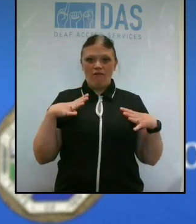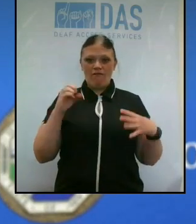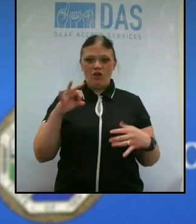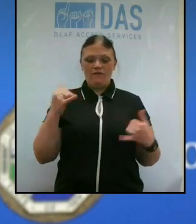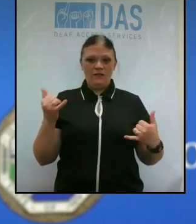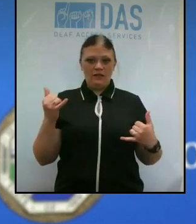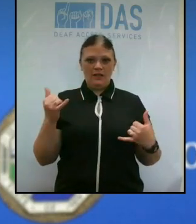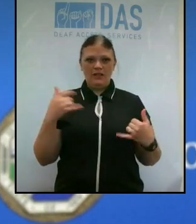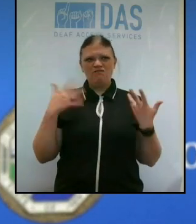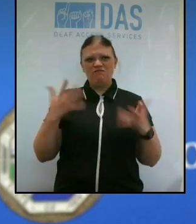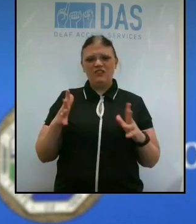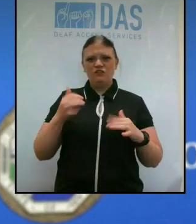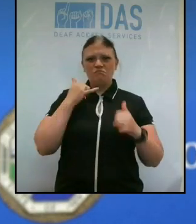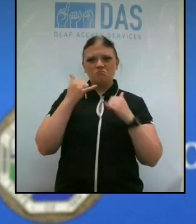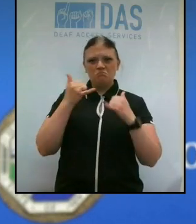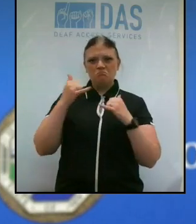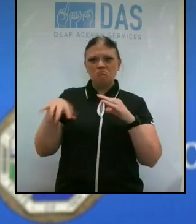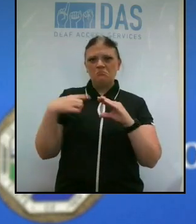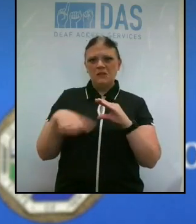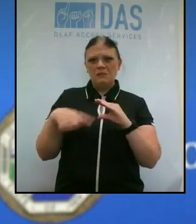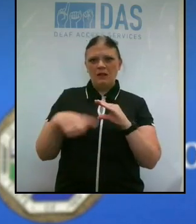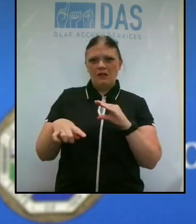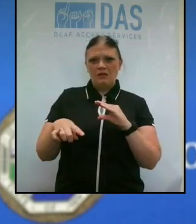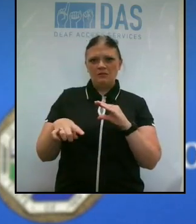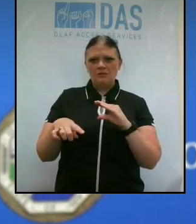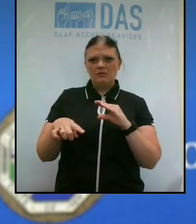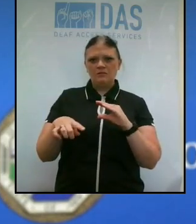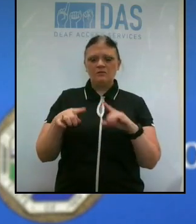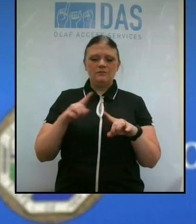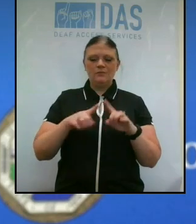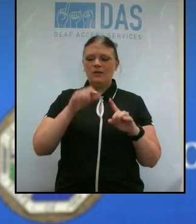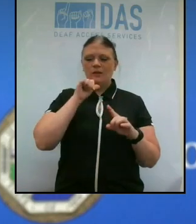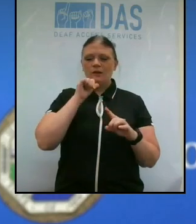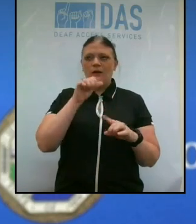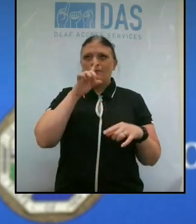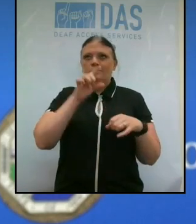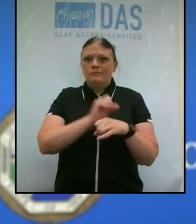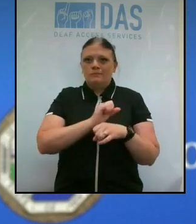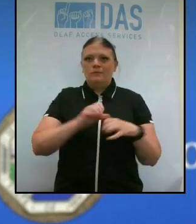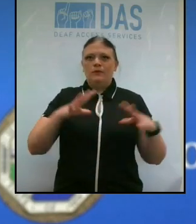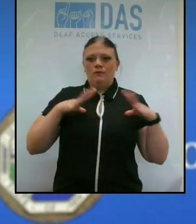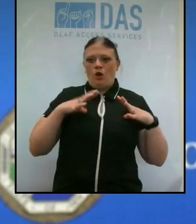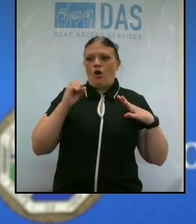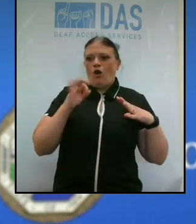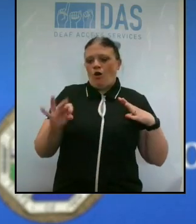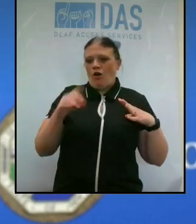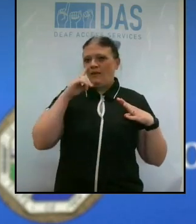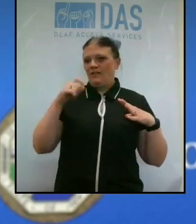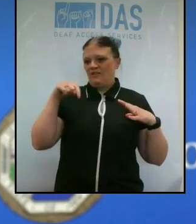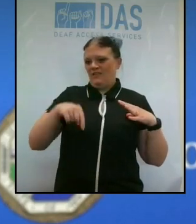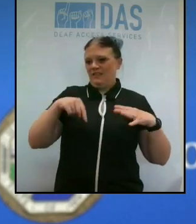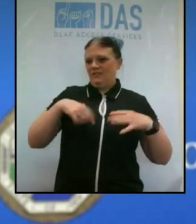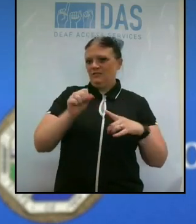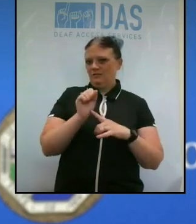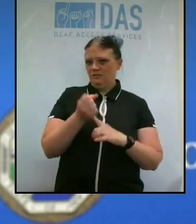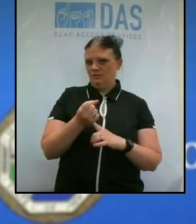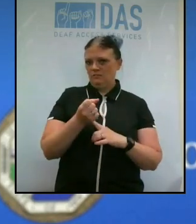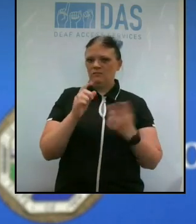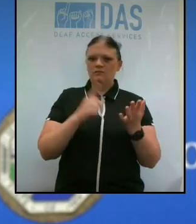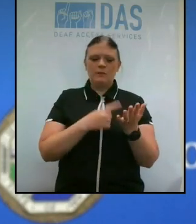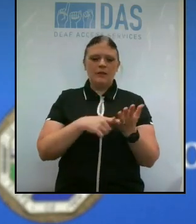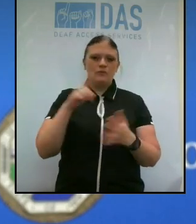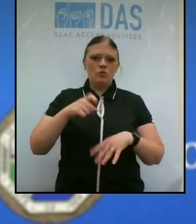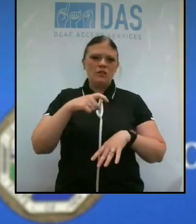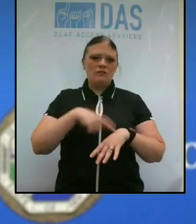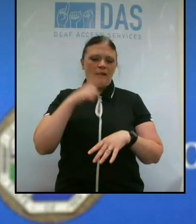phone calls as well as emails. You're never truly off when it comes to the COVID-19 outbreak, though sometimes you get some time